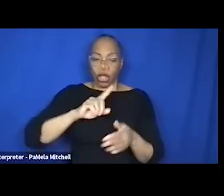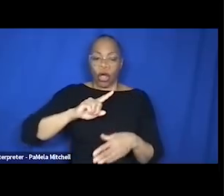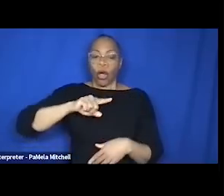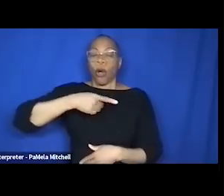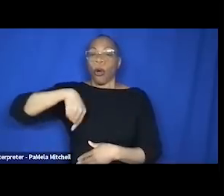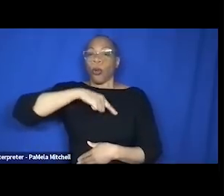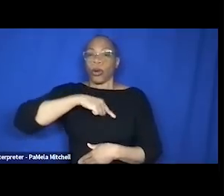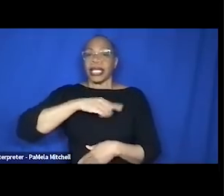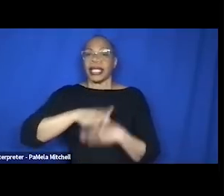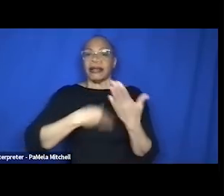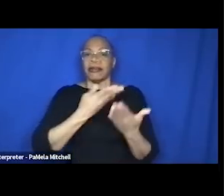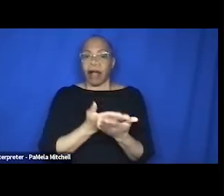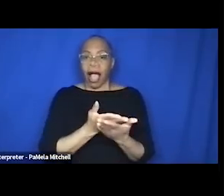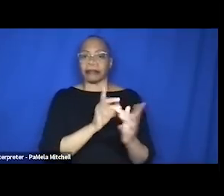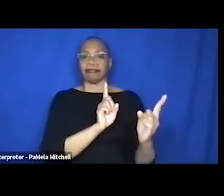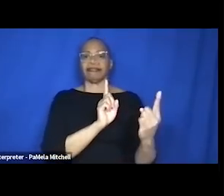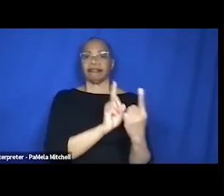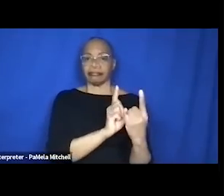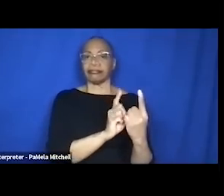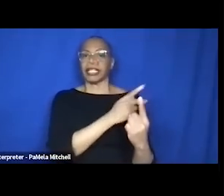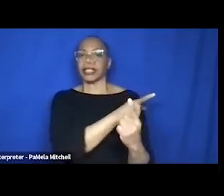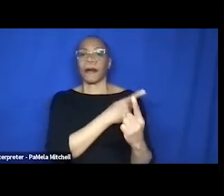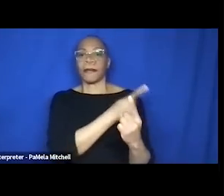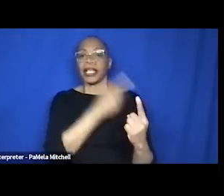that a lot of times the patients can't come to us.